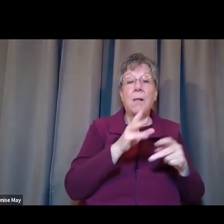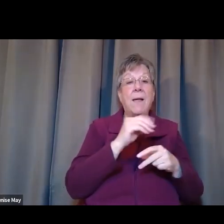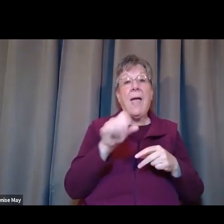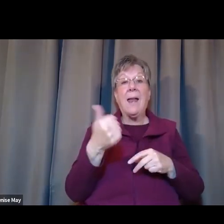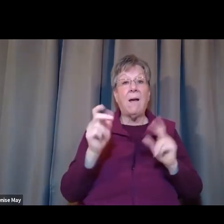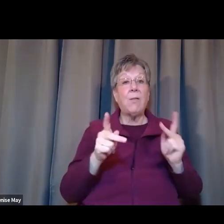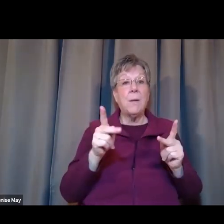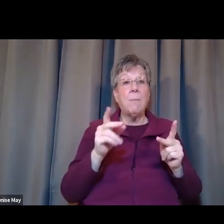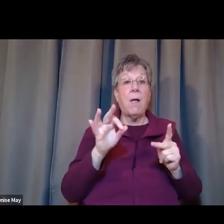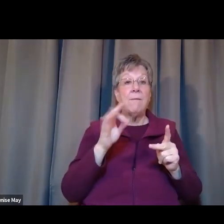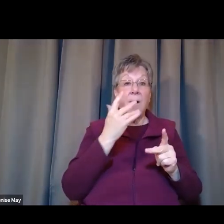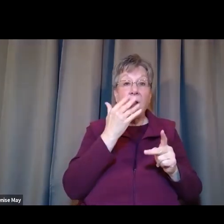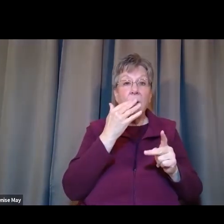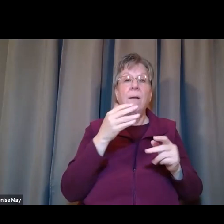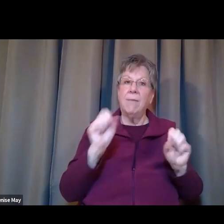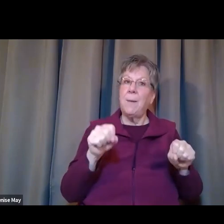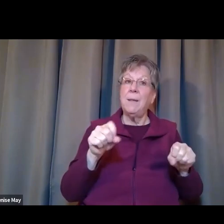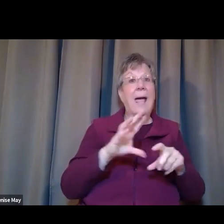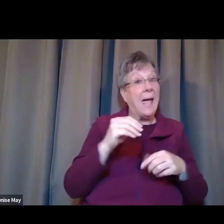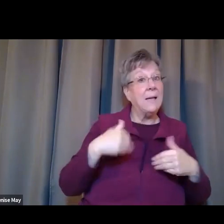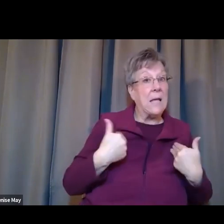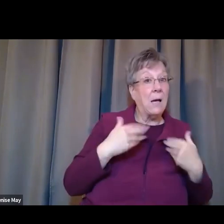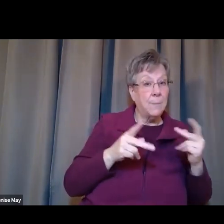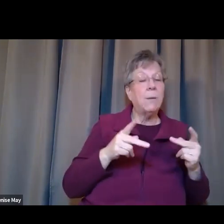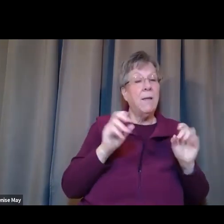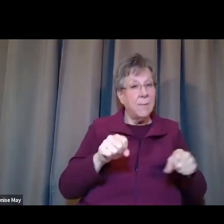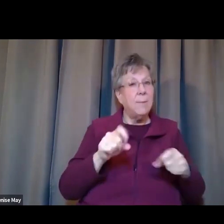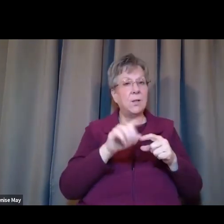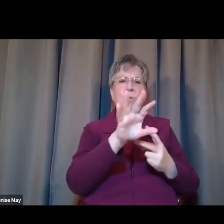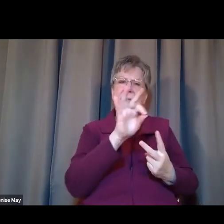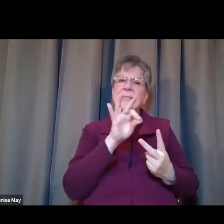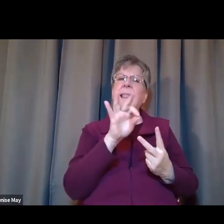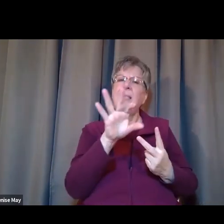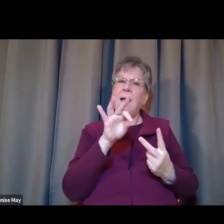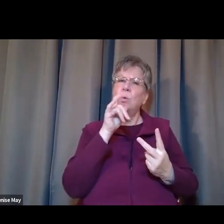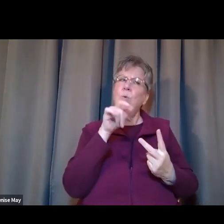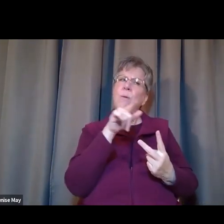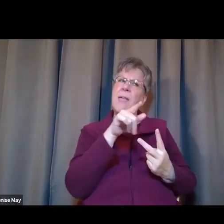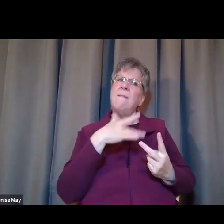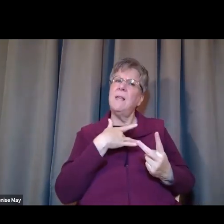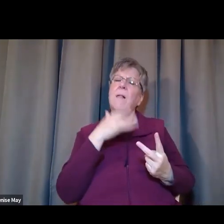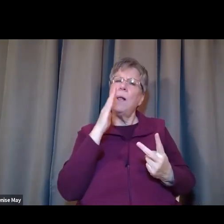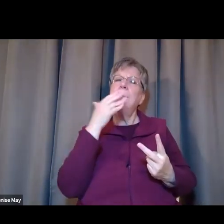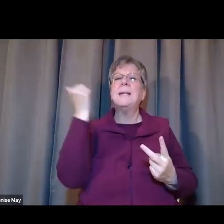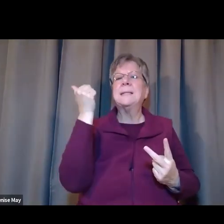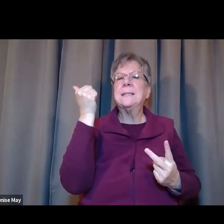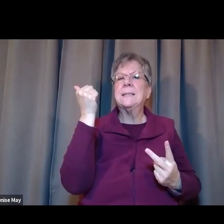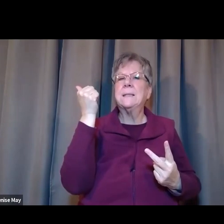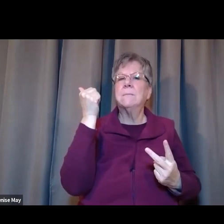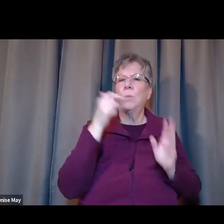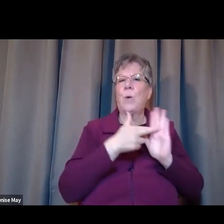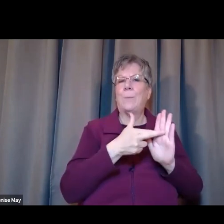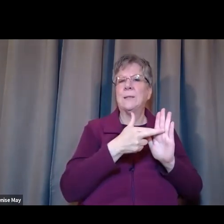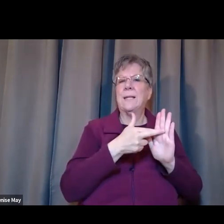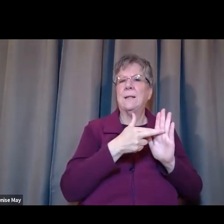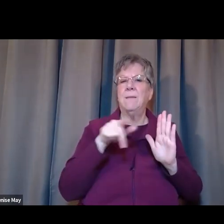other people of color the ability, and young people, the ability to select those who they feel will do best by them. And that's